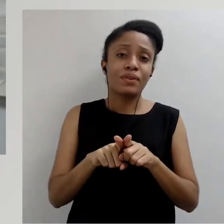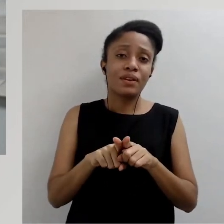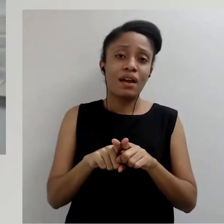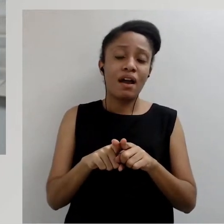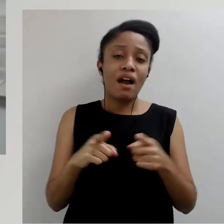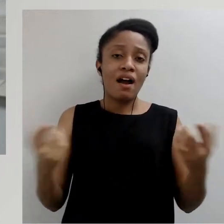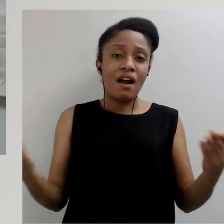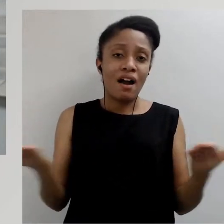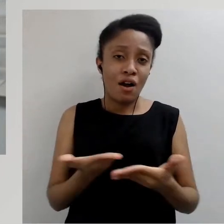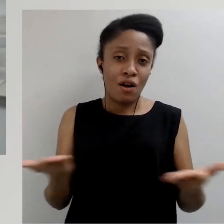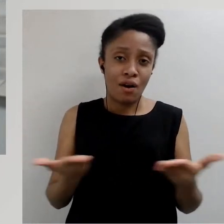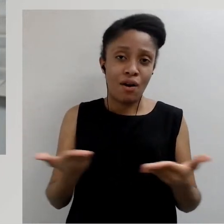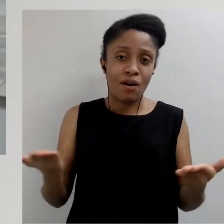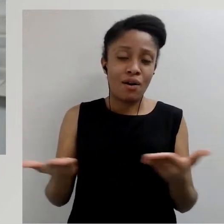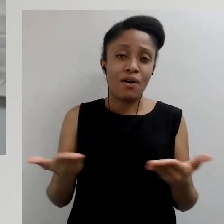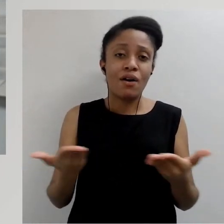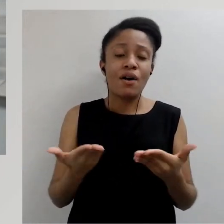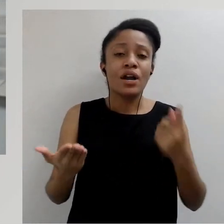this